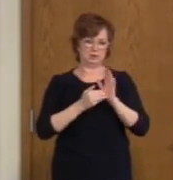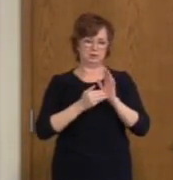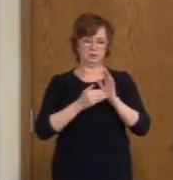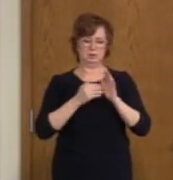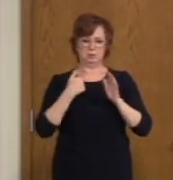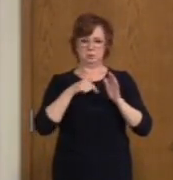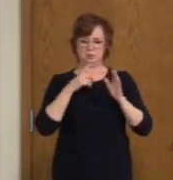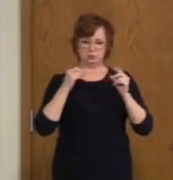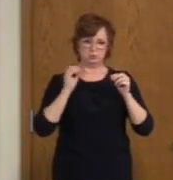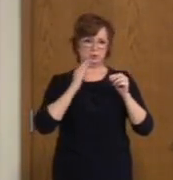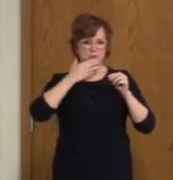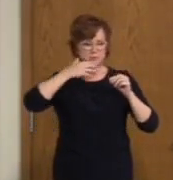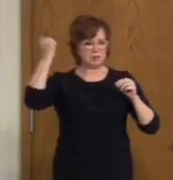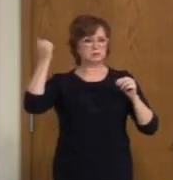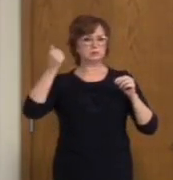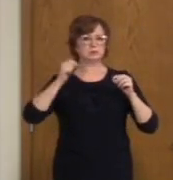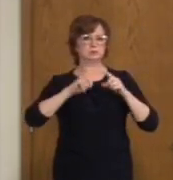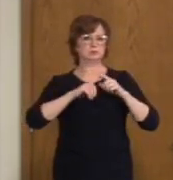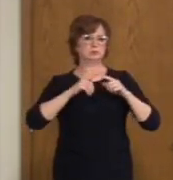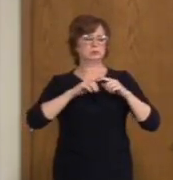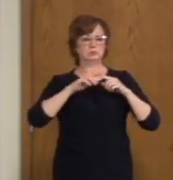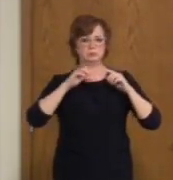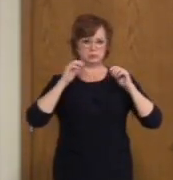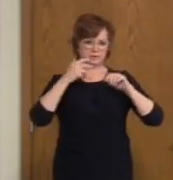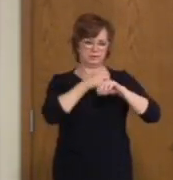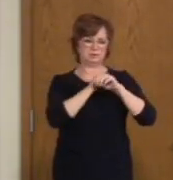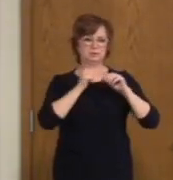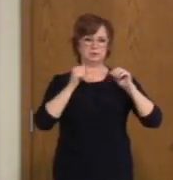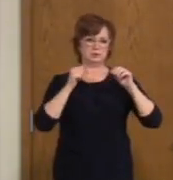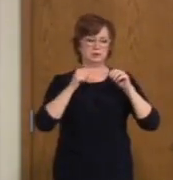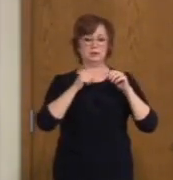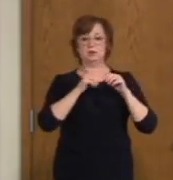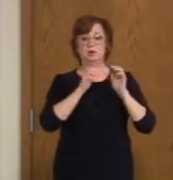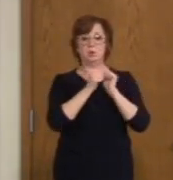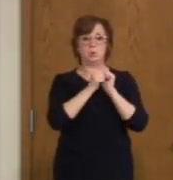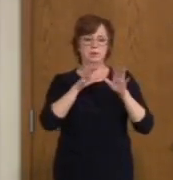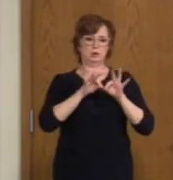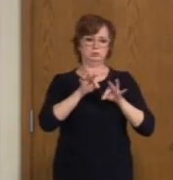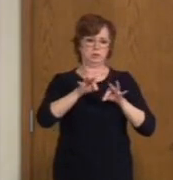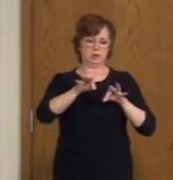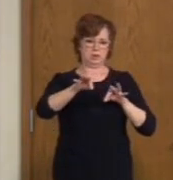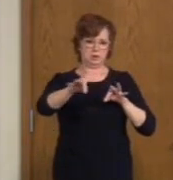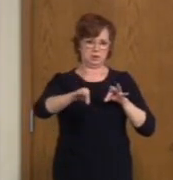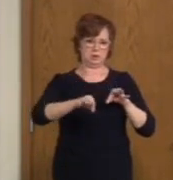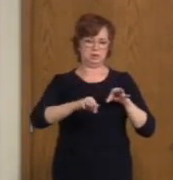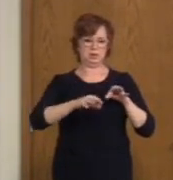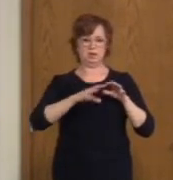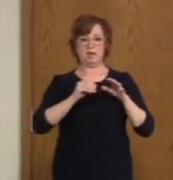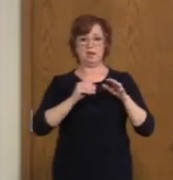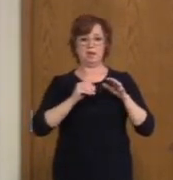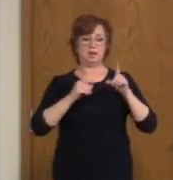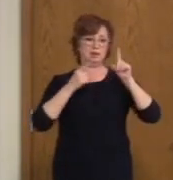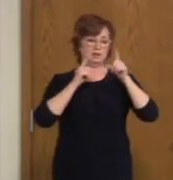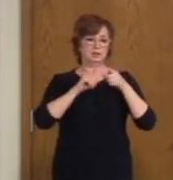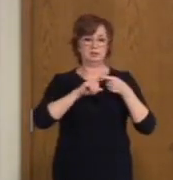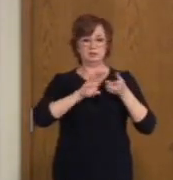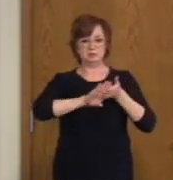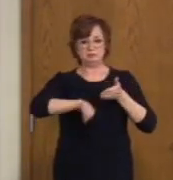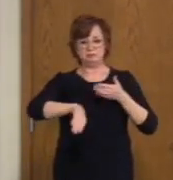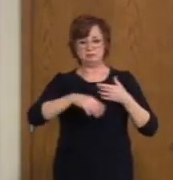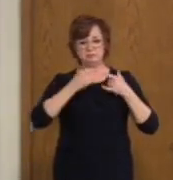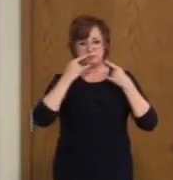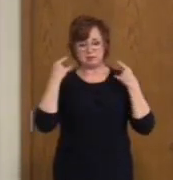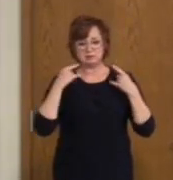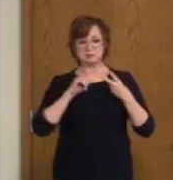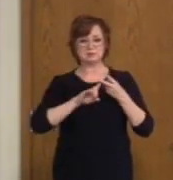vaccines sooner rather than later, so that we can lift these restrictions and ultimately not have to wear a mask everywhere where we go, not have to miss